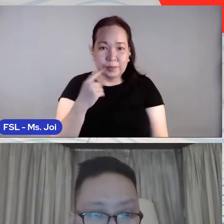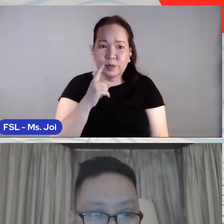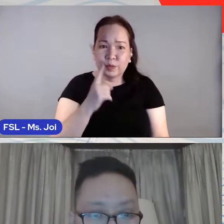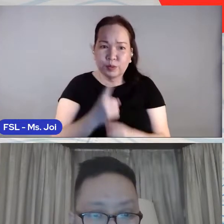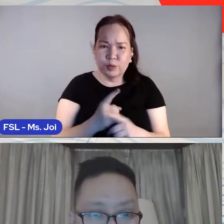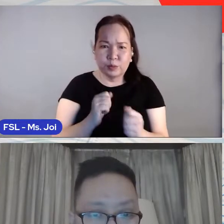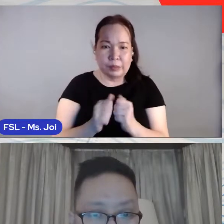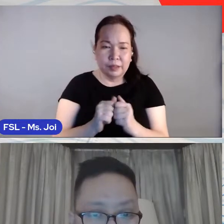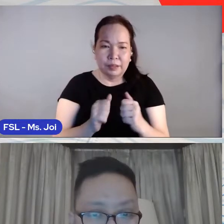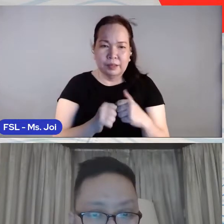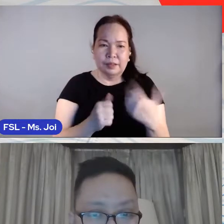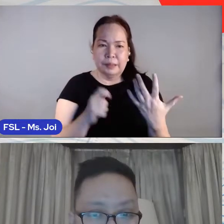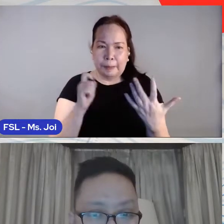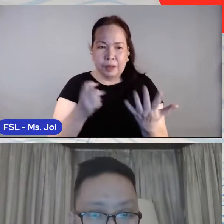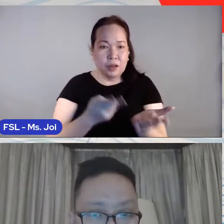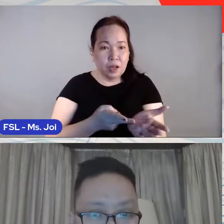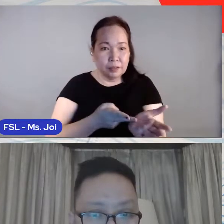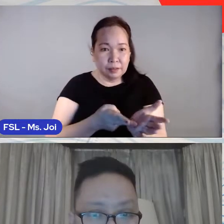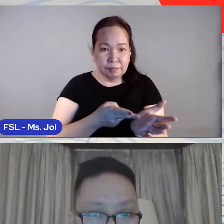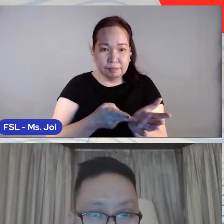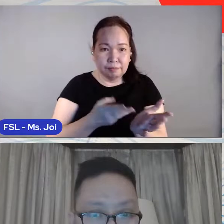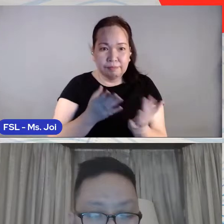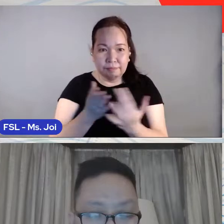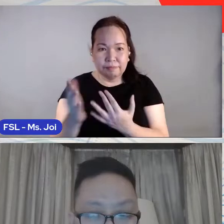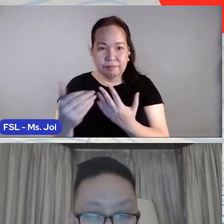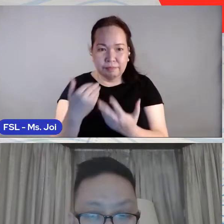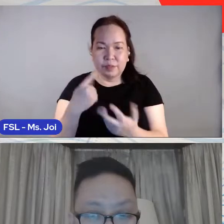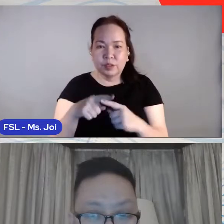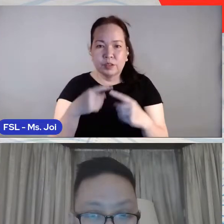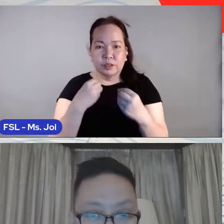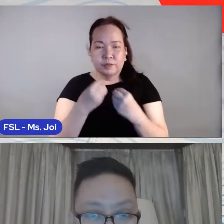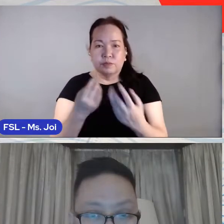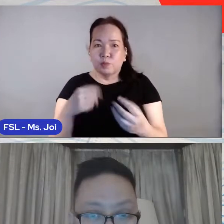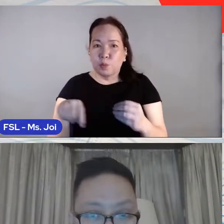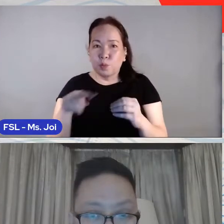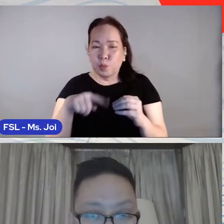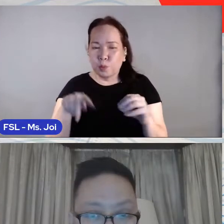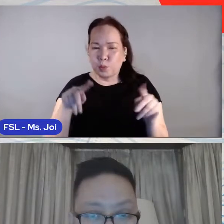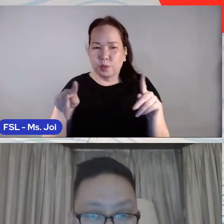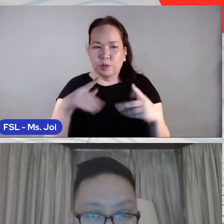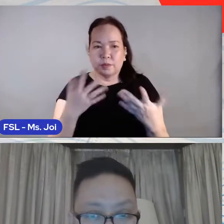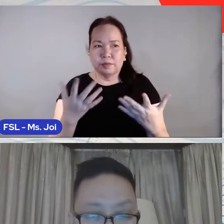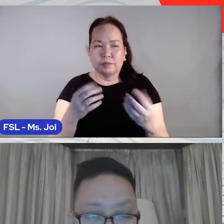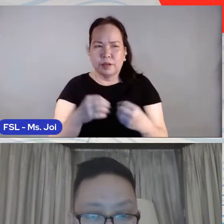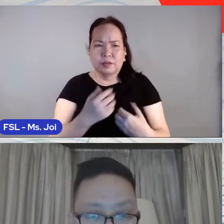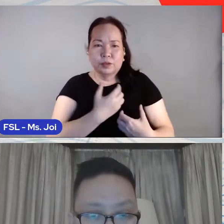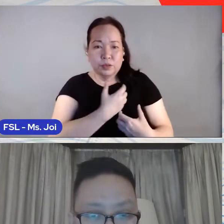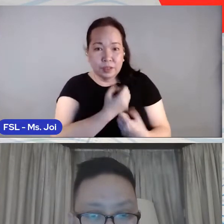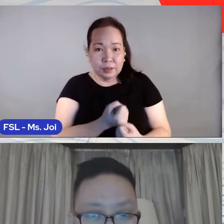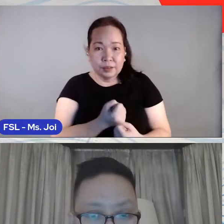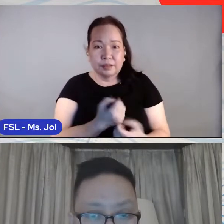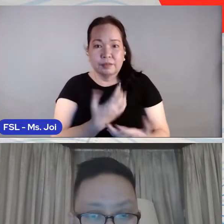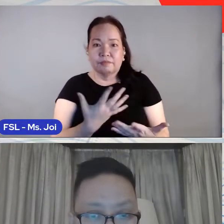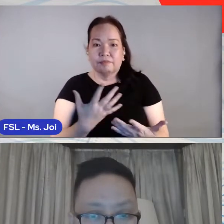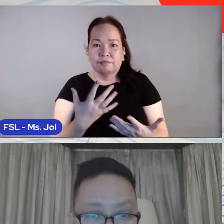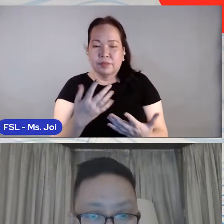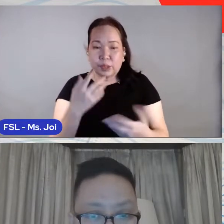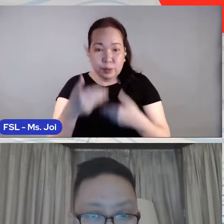measures being conducted and also to build confidence in the process in the elections.